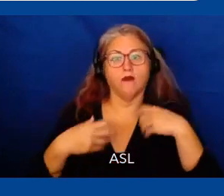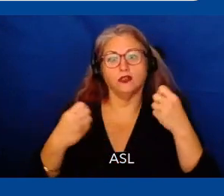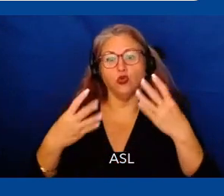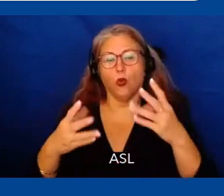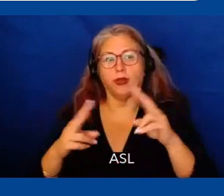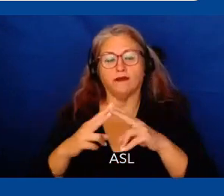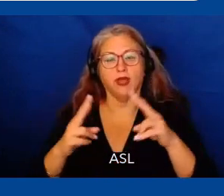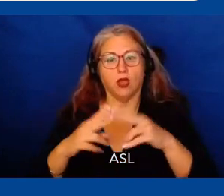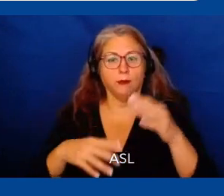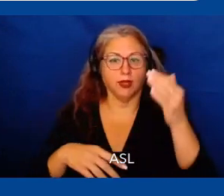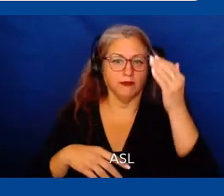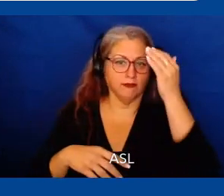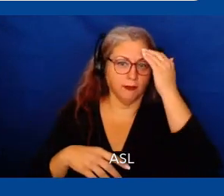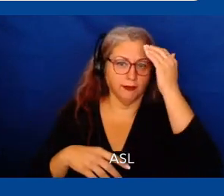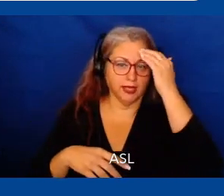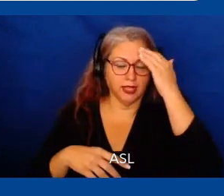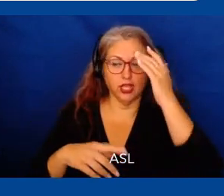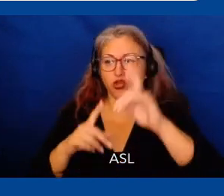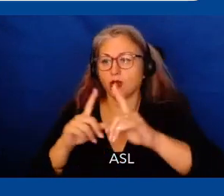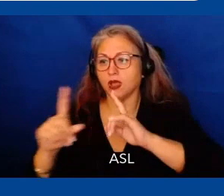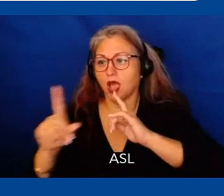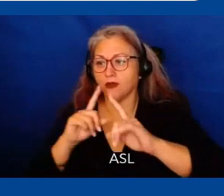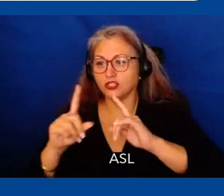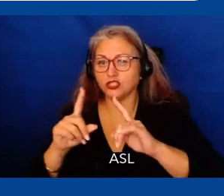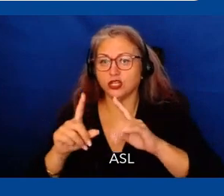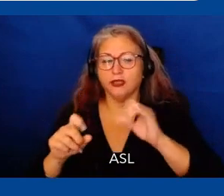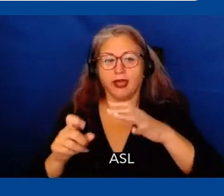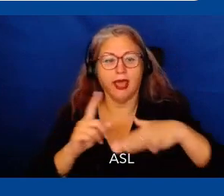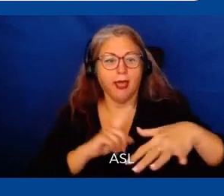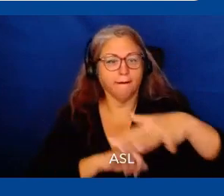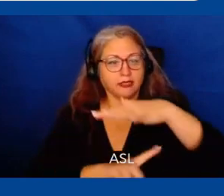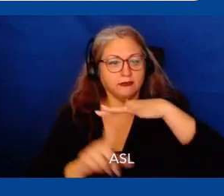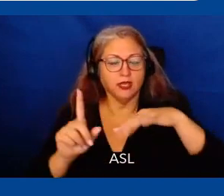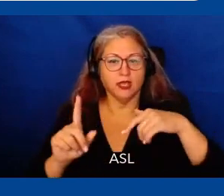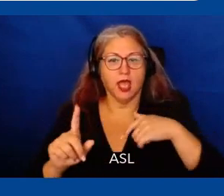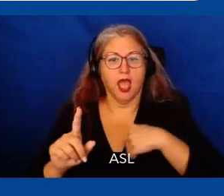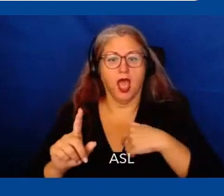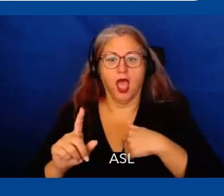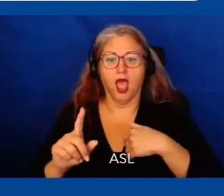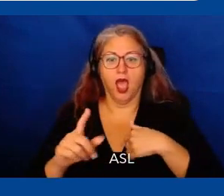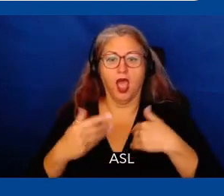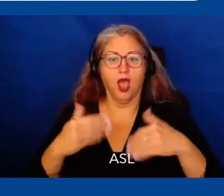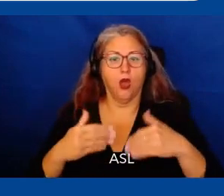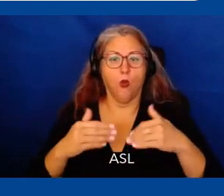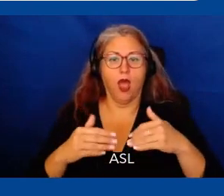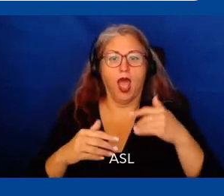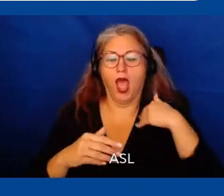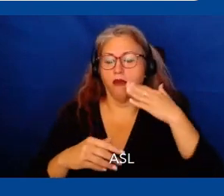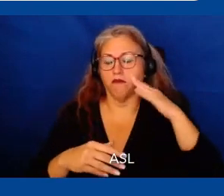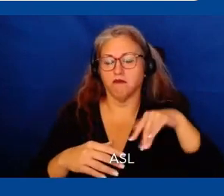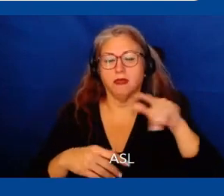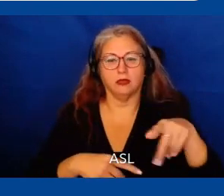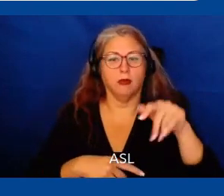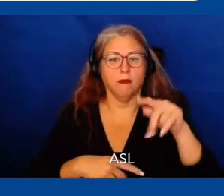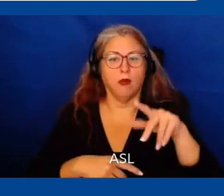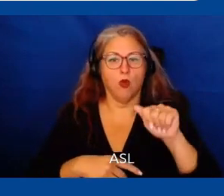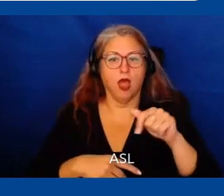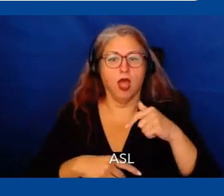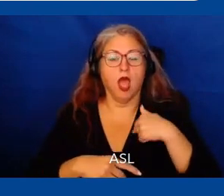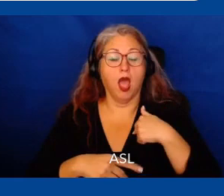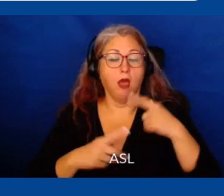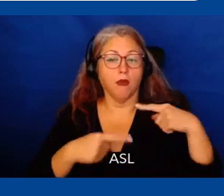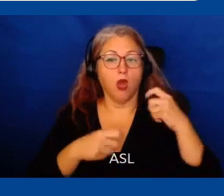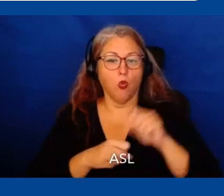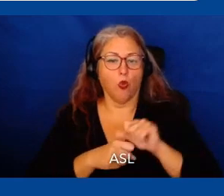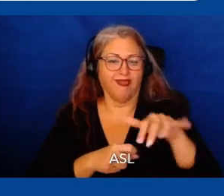familiar conversation atmospheres that I encounter in West Papua. So I've been working in